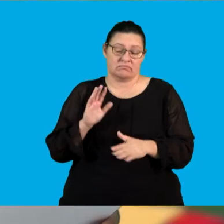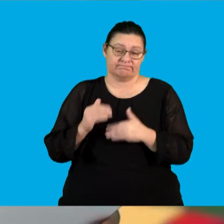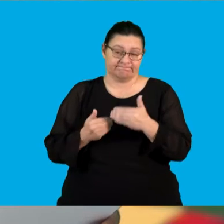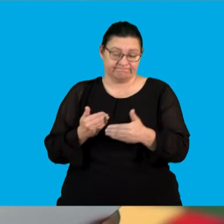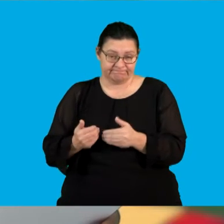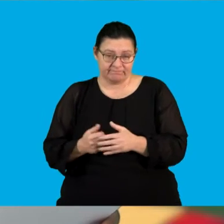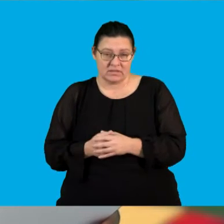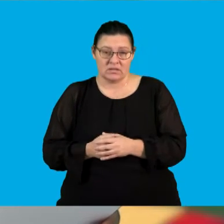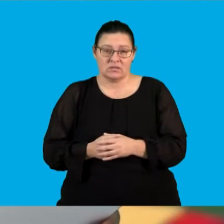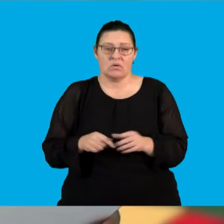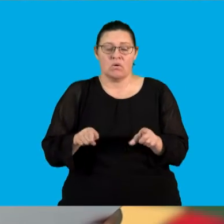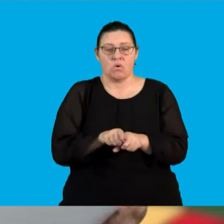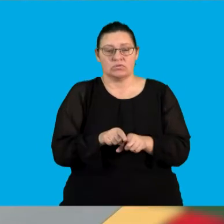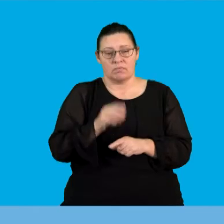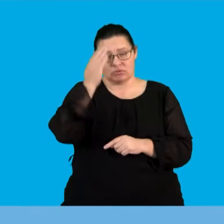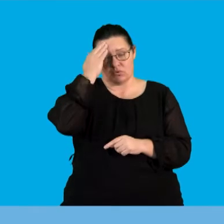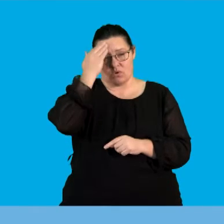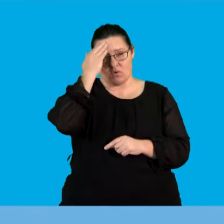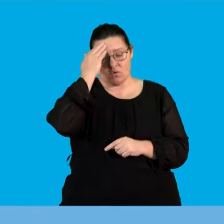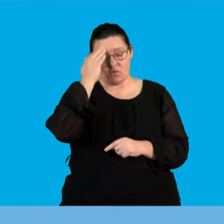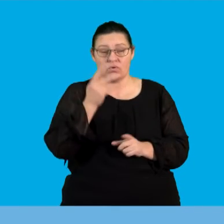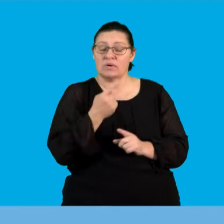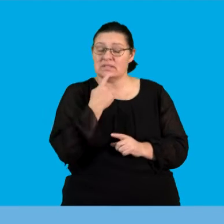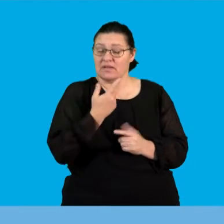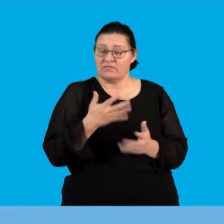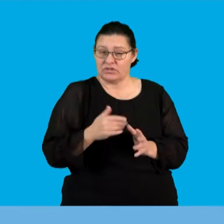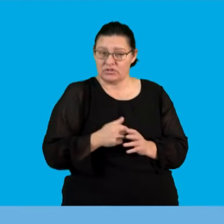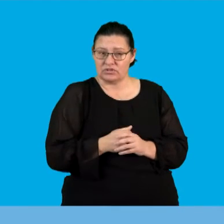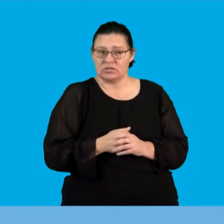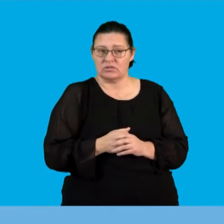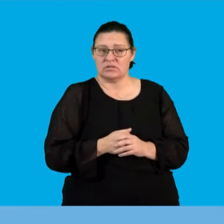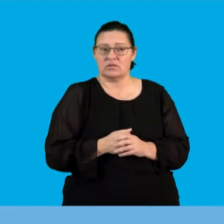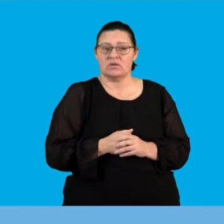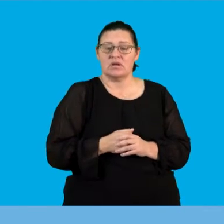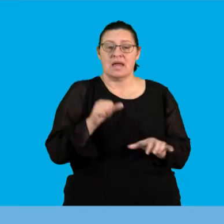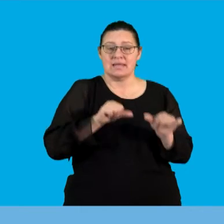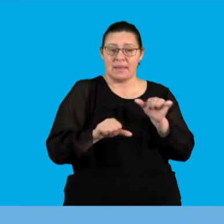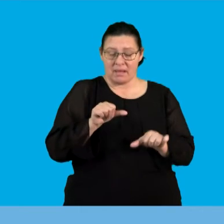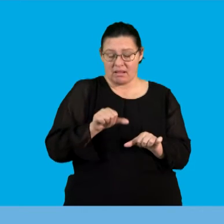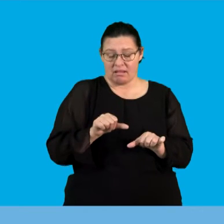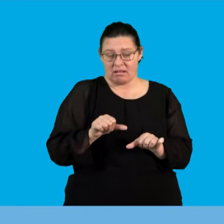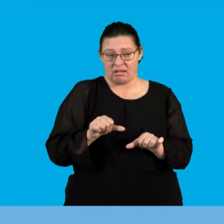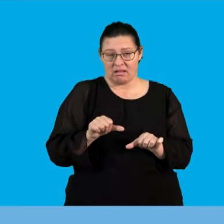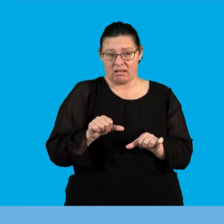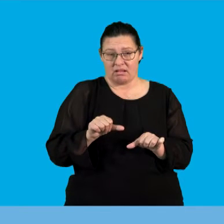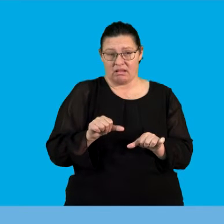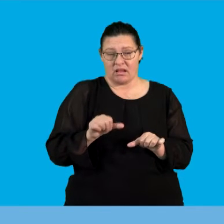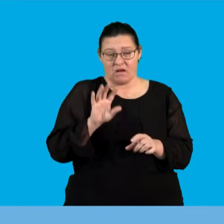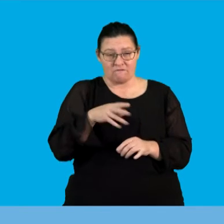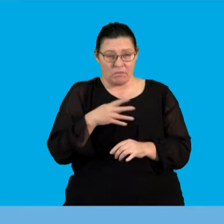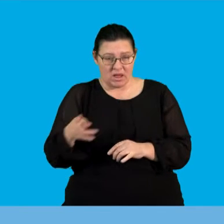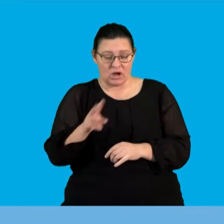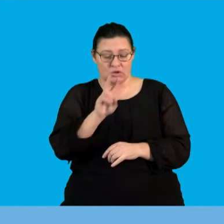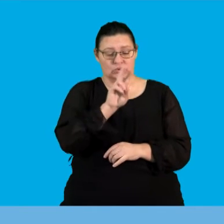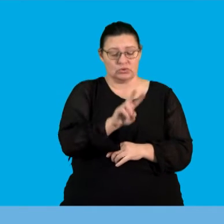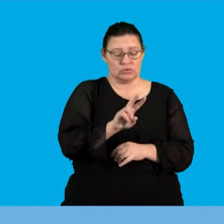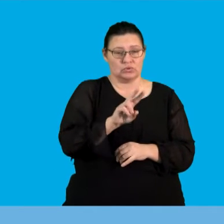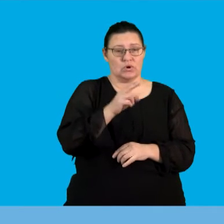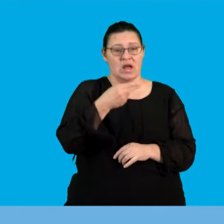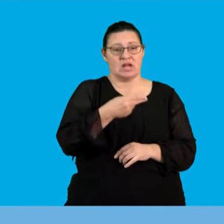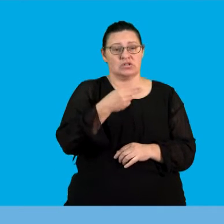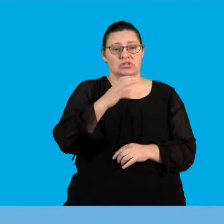on, we also need to know that, as we have said, the chemical formula for that reaction, we're going to have